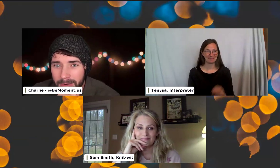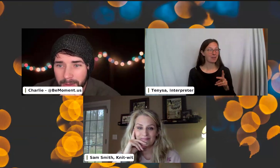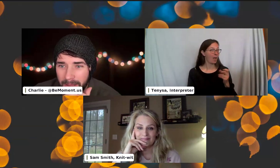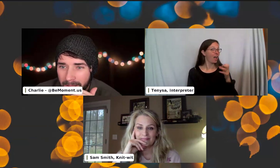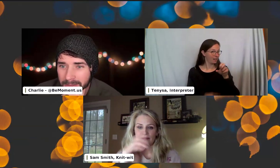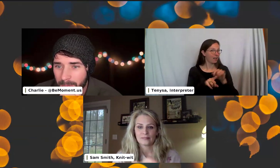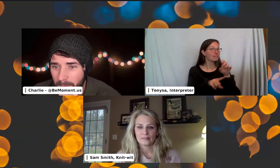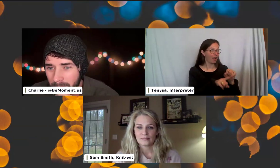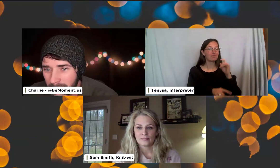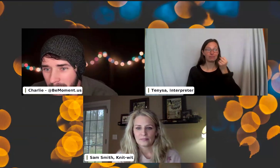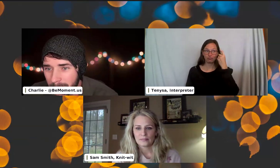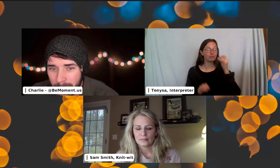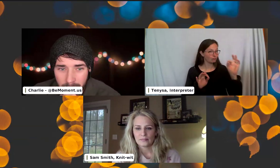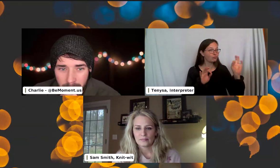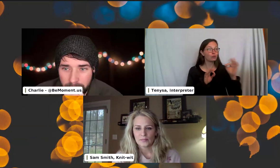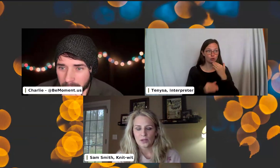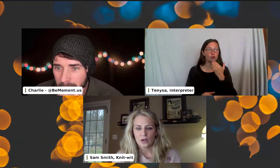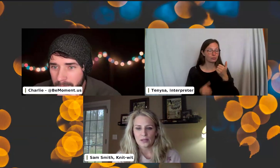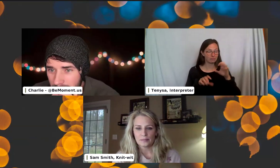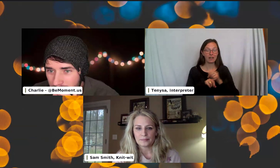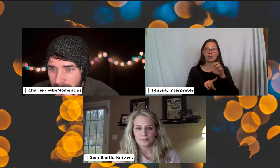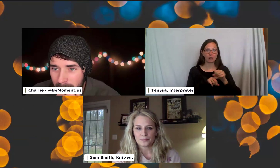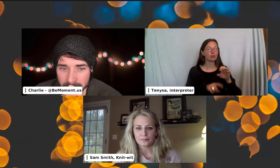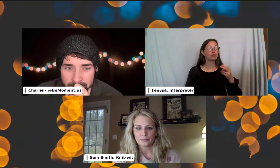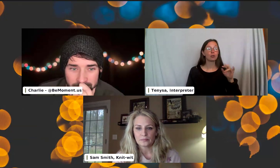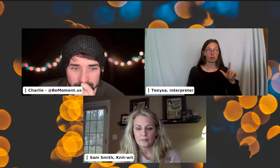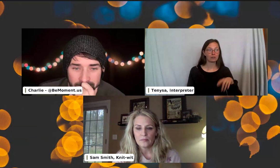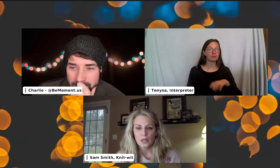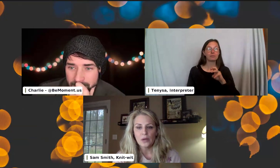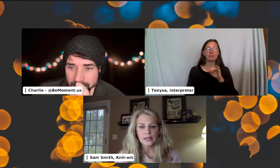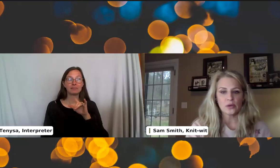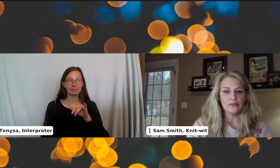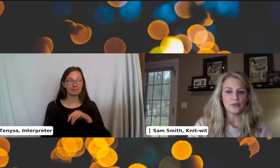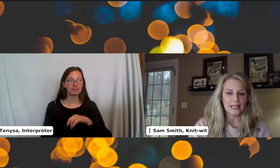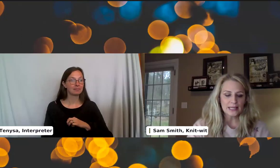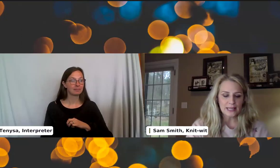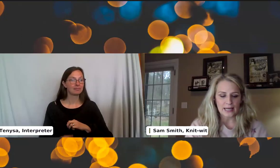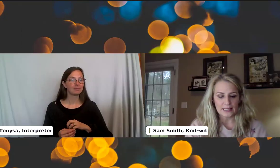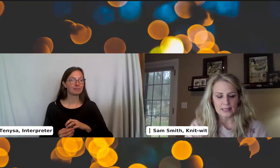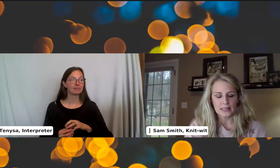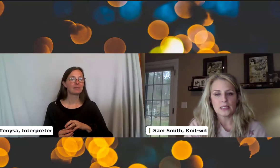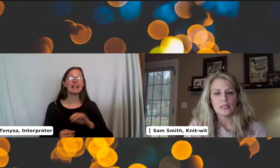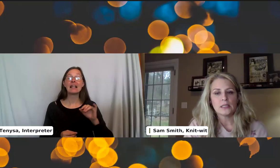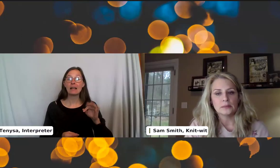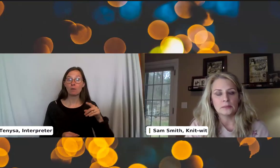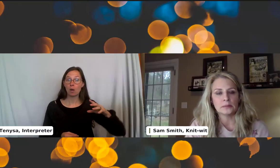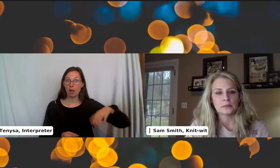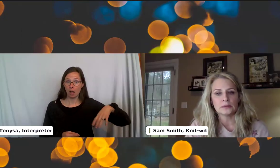it. Got it. Got a hands up from. Yep. Cheryl, Emily. Okay. So if you didn't get it,